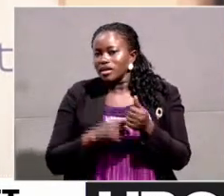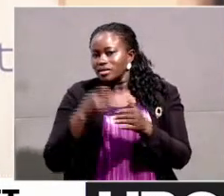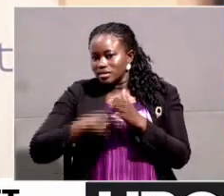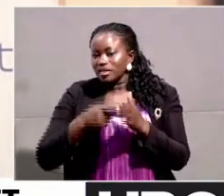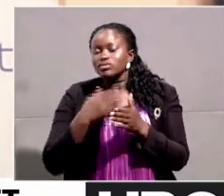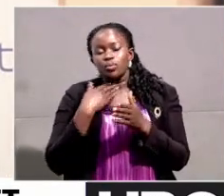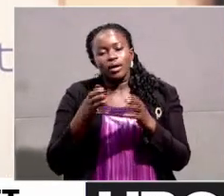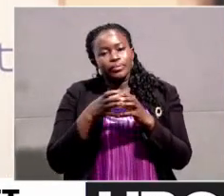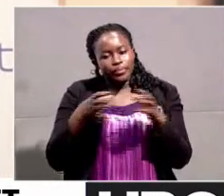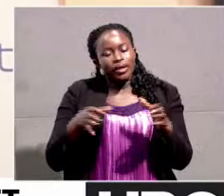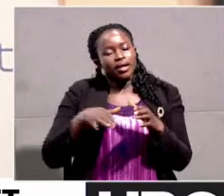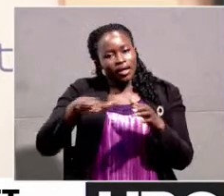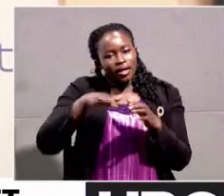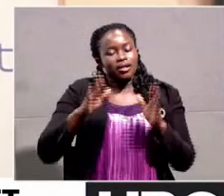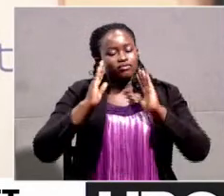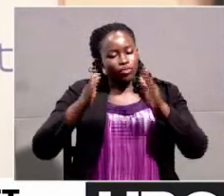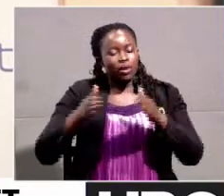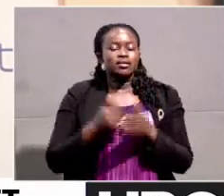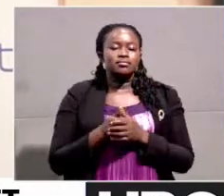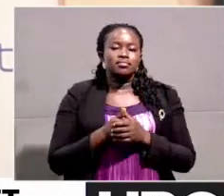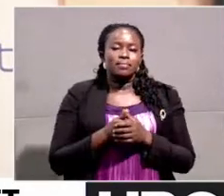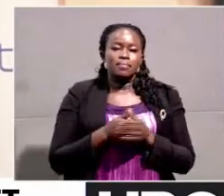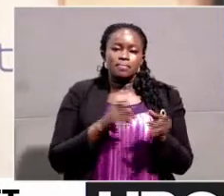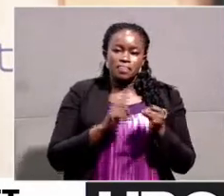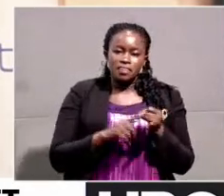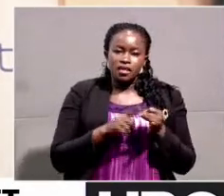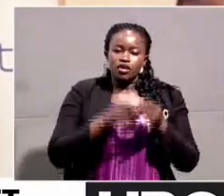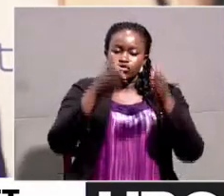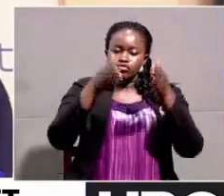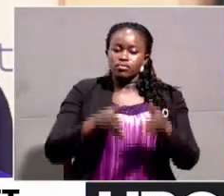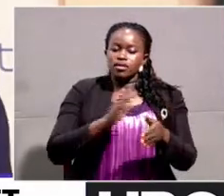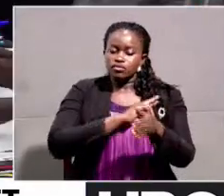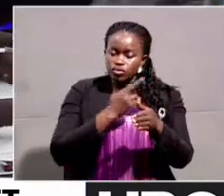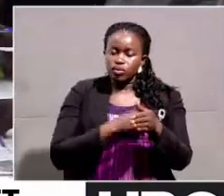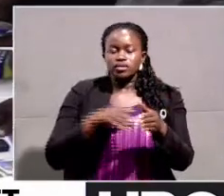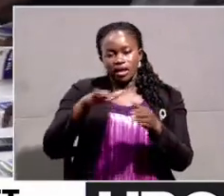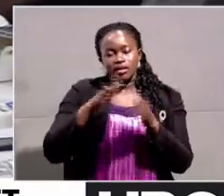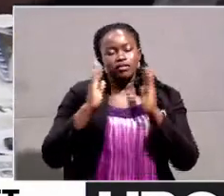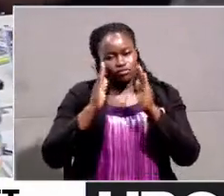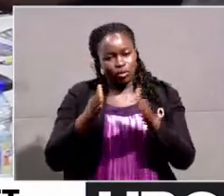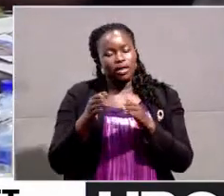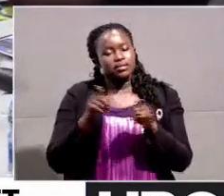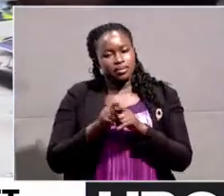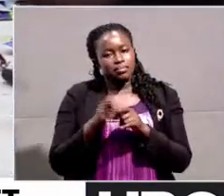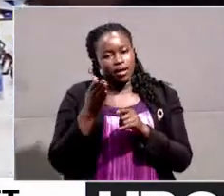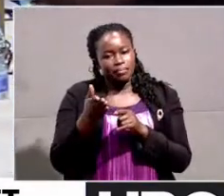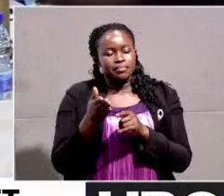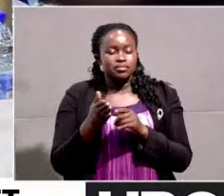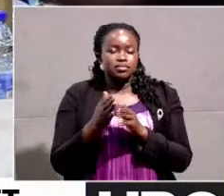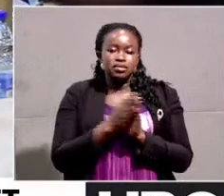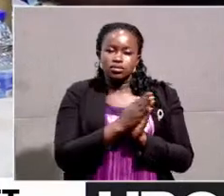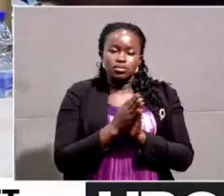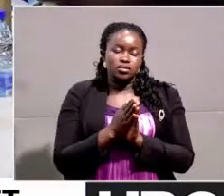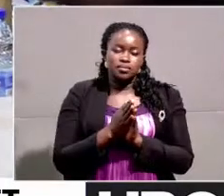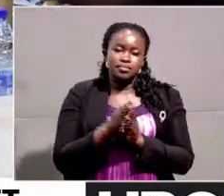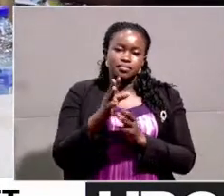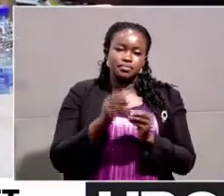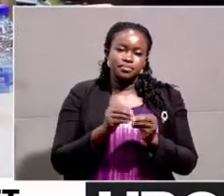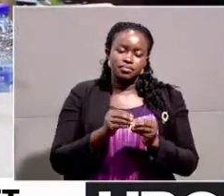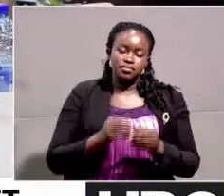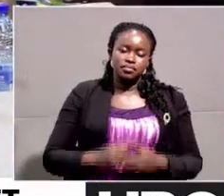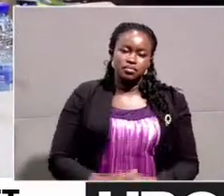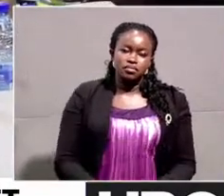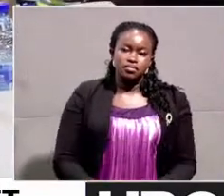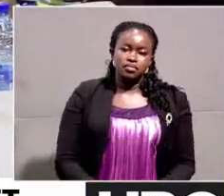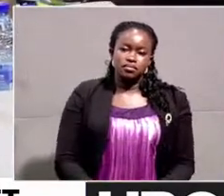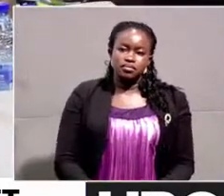of focus. Number two is the human resource area of focus. Dennis Igoa and Brian Werohanga for UBC News.